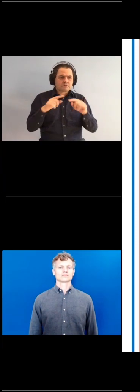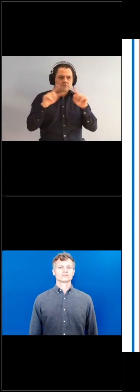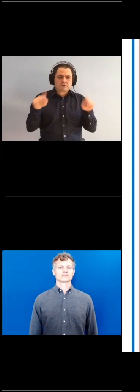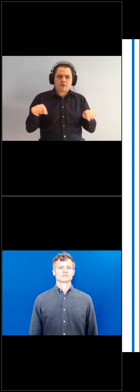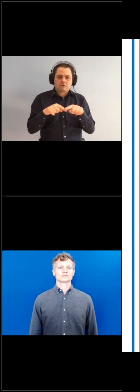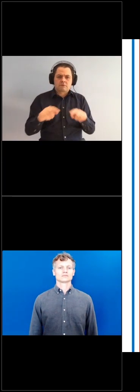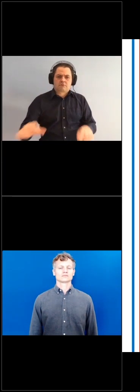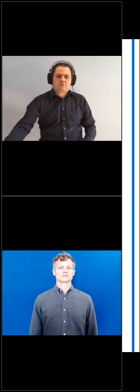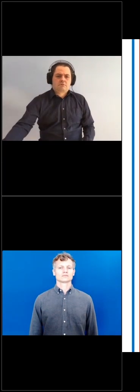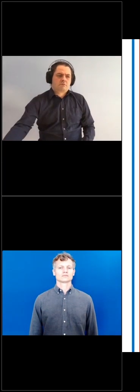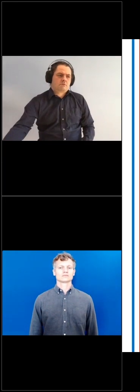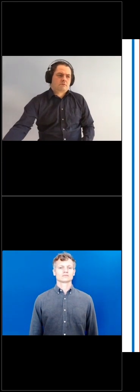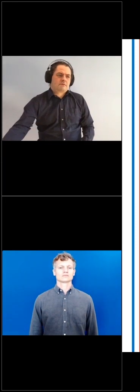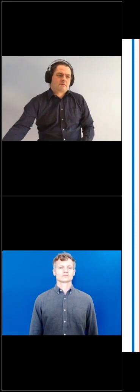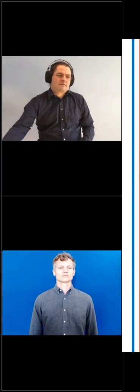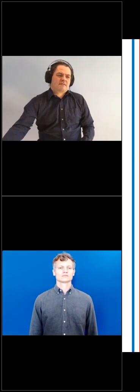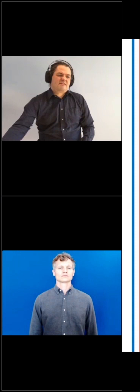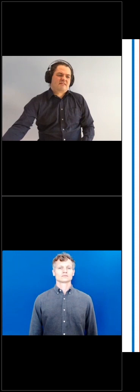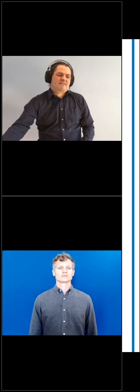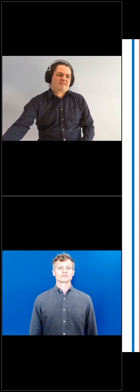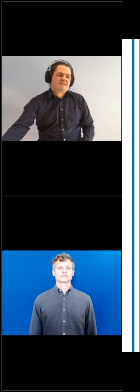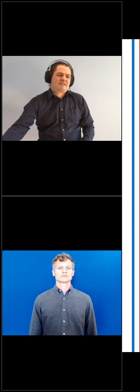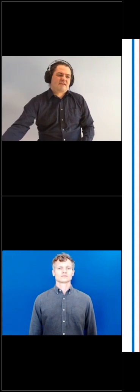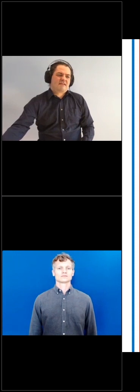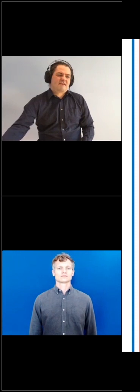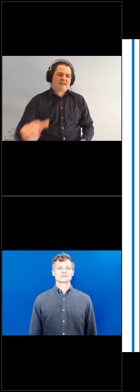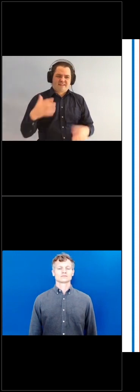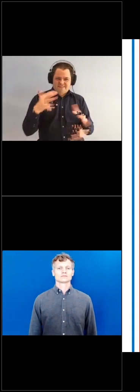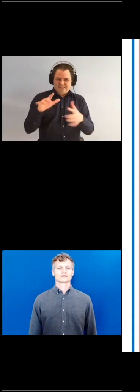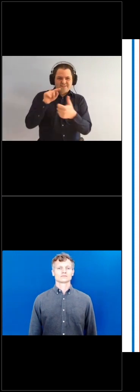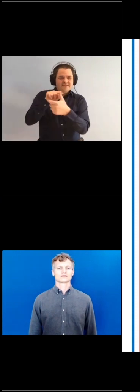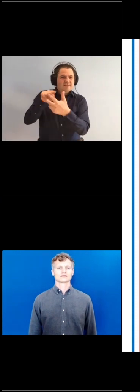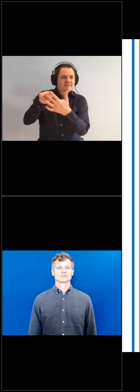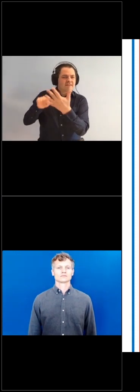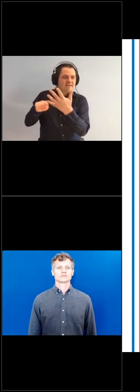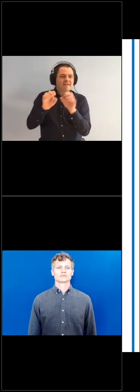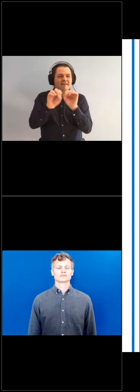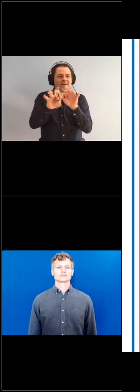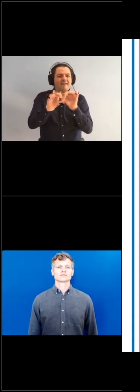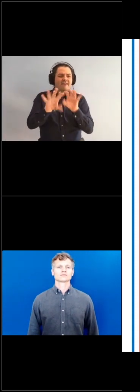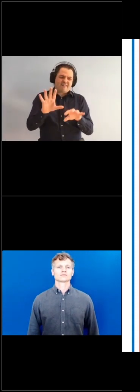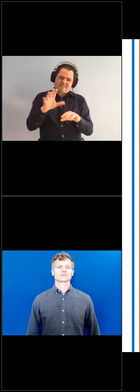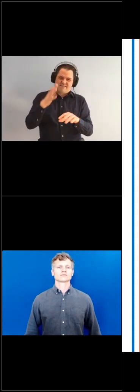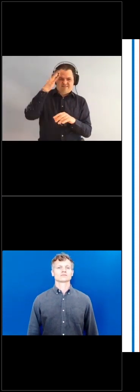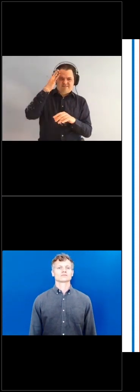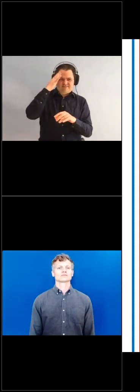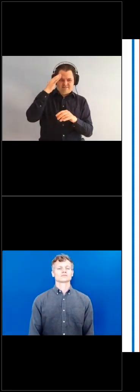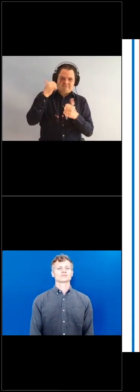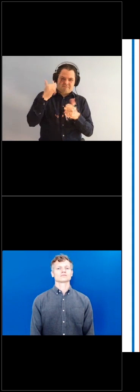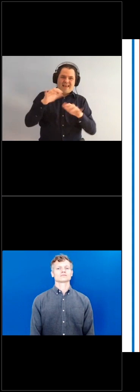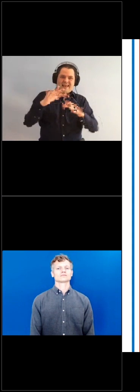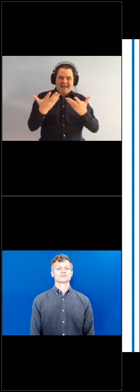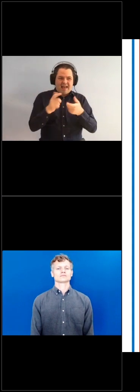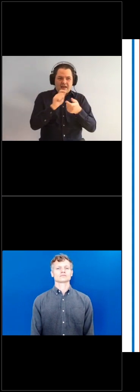which is actually summarizing some of the recommendations we heard by the many different speakers on accessibility of